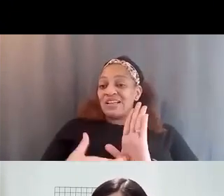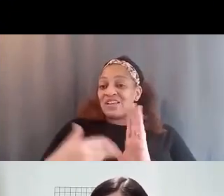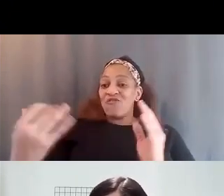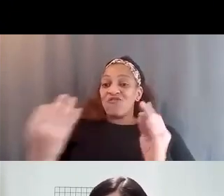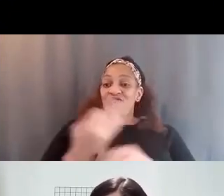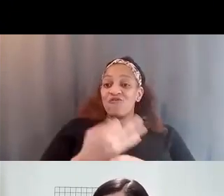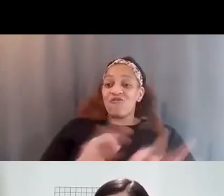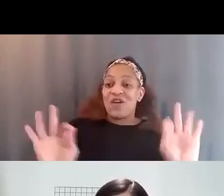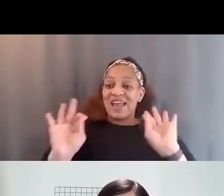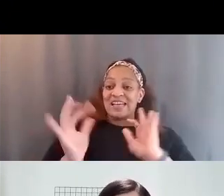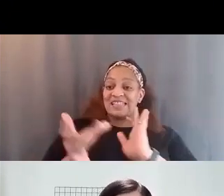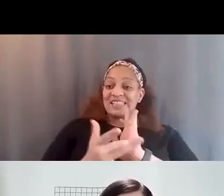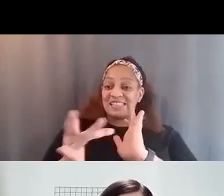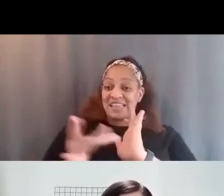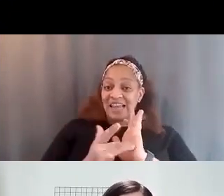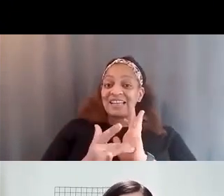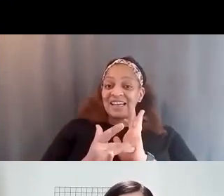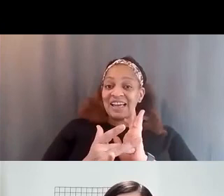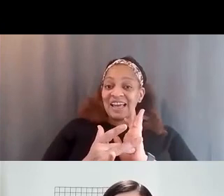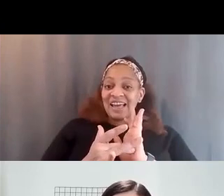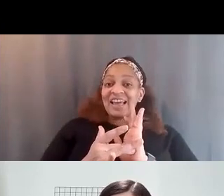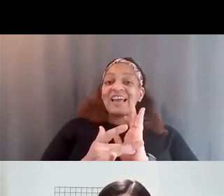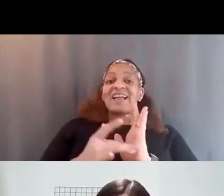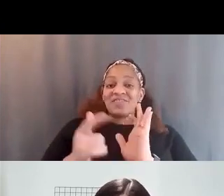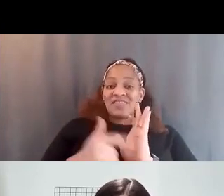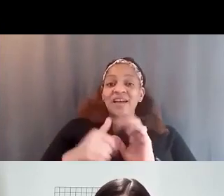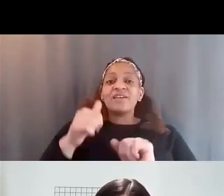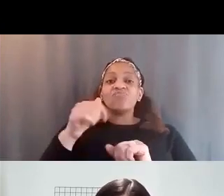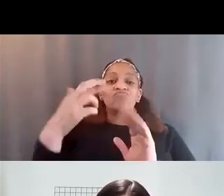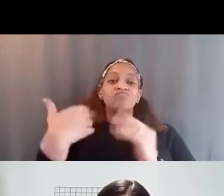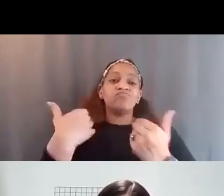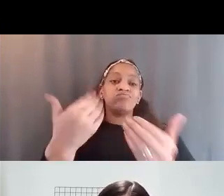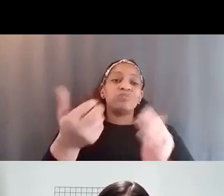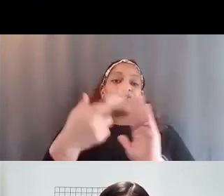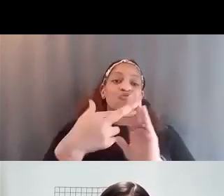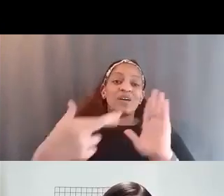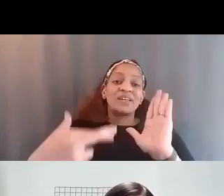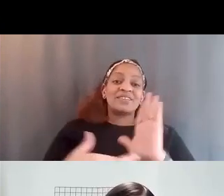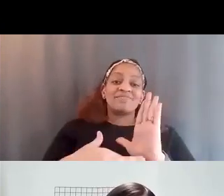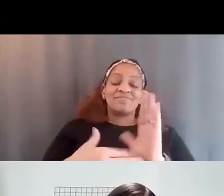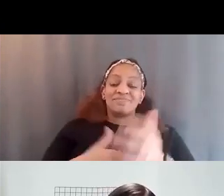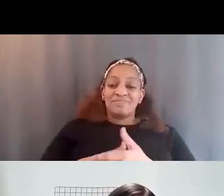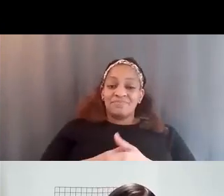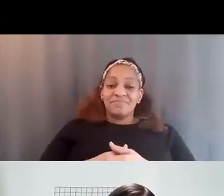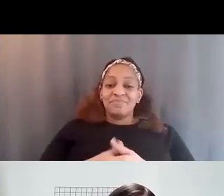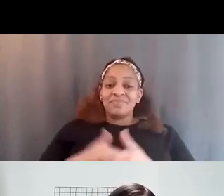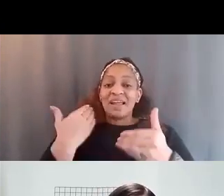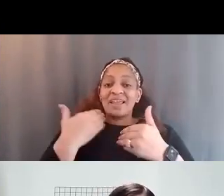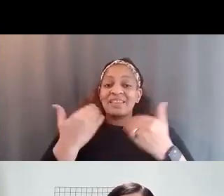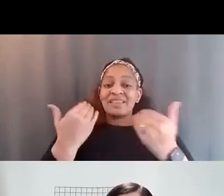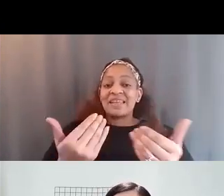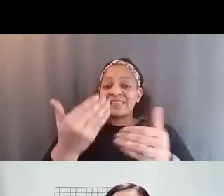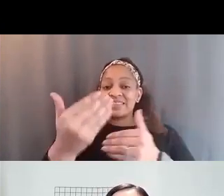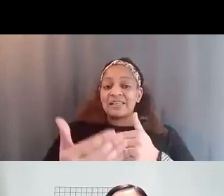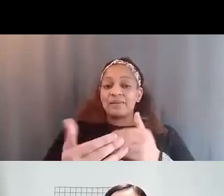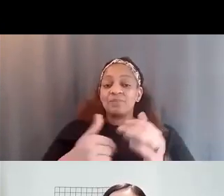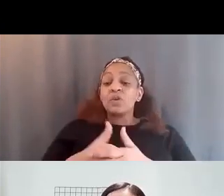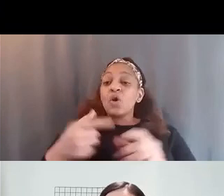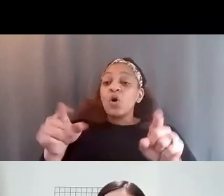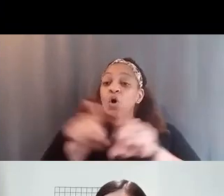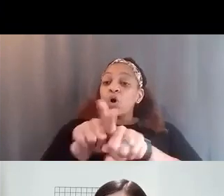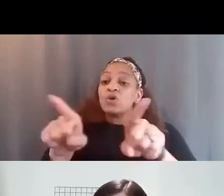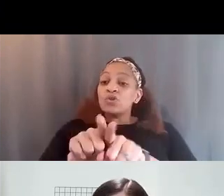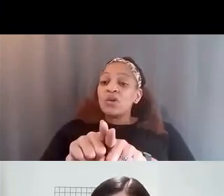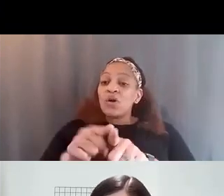assistance opportunity, please click on that link and register. Next slide, please. We are also